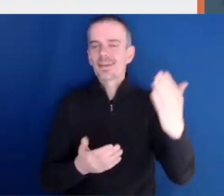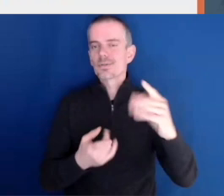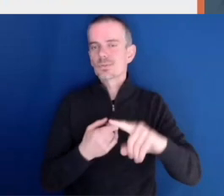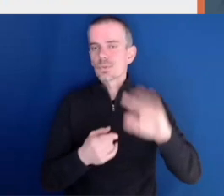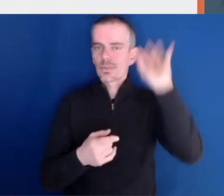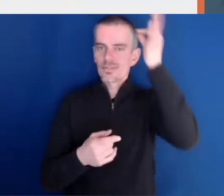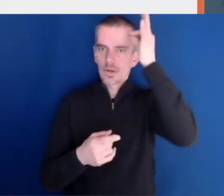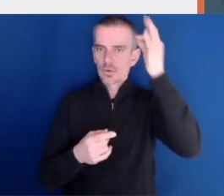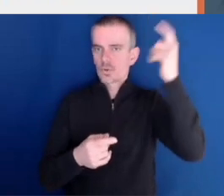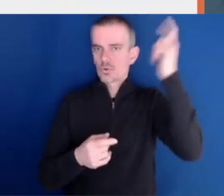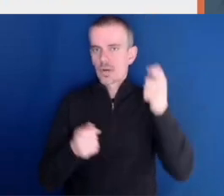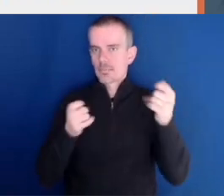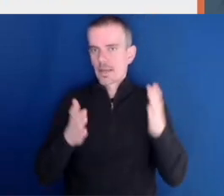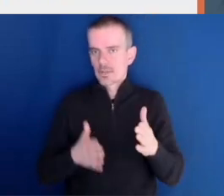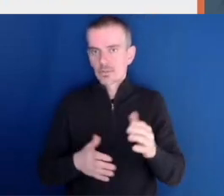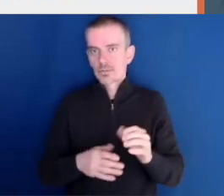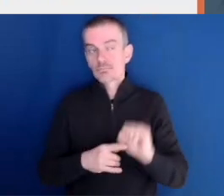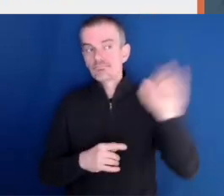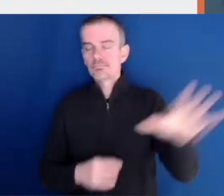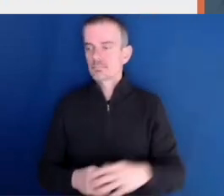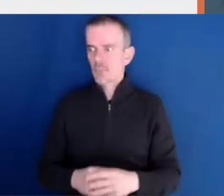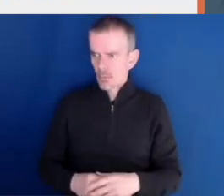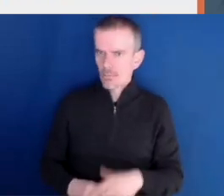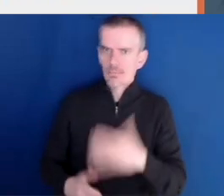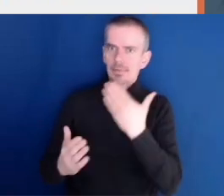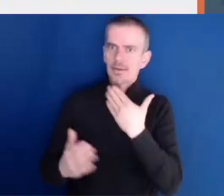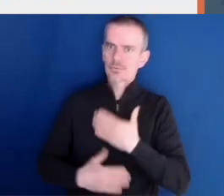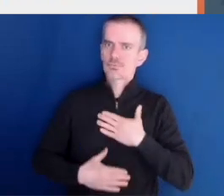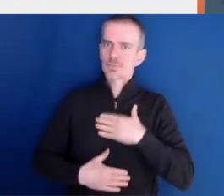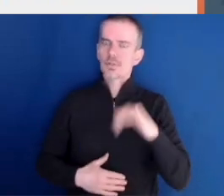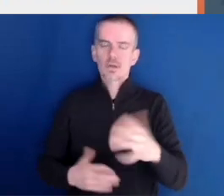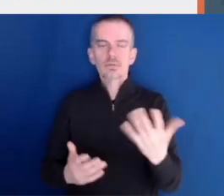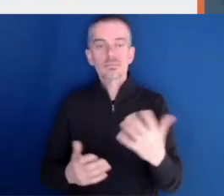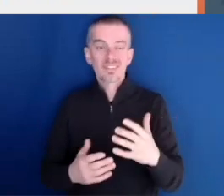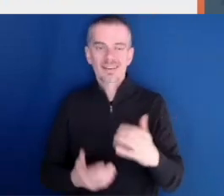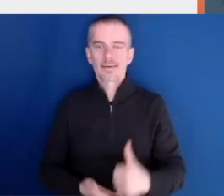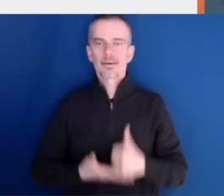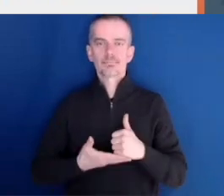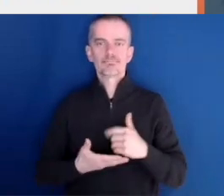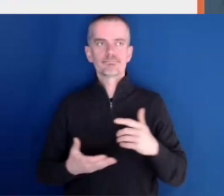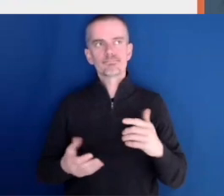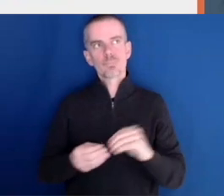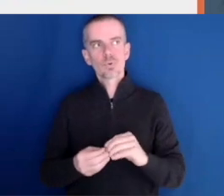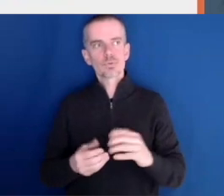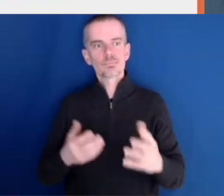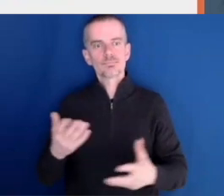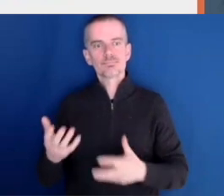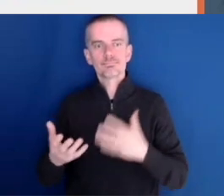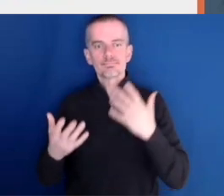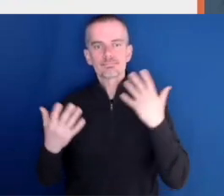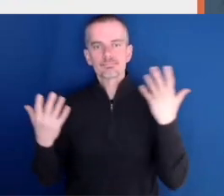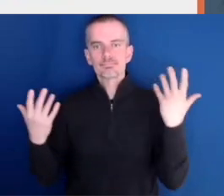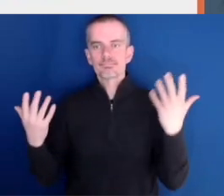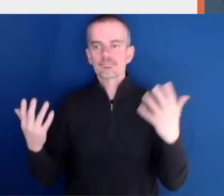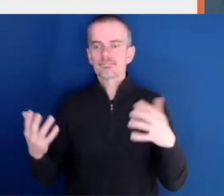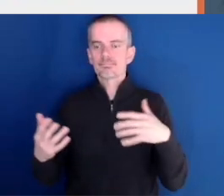federal grant managers as well. They really appreciate that and can go a long way toward them being,